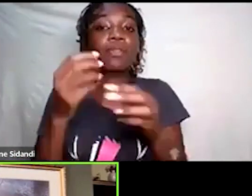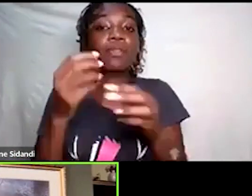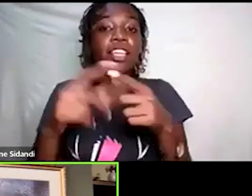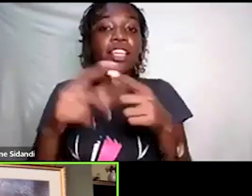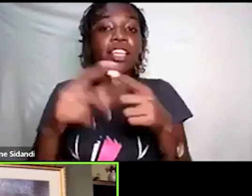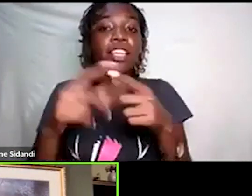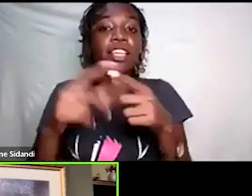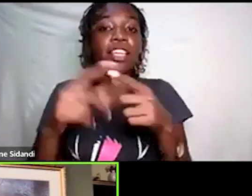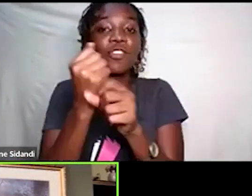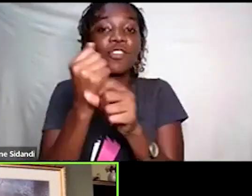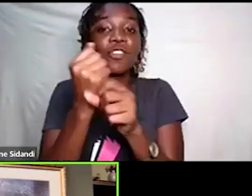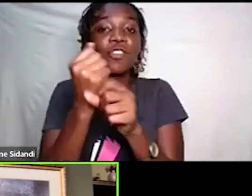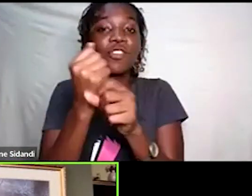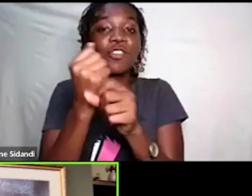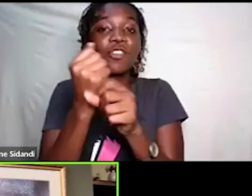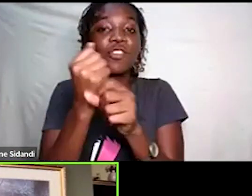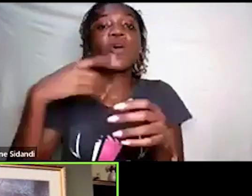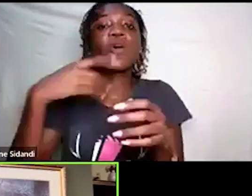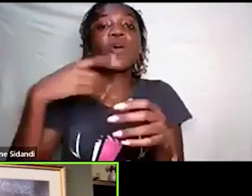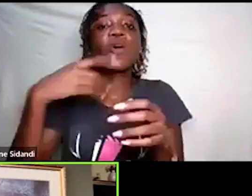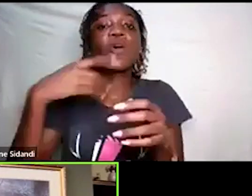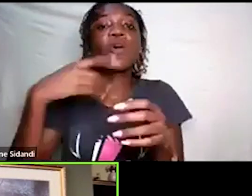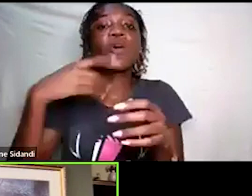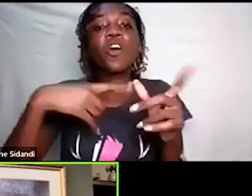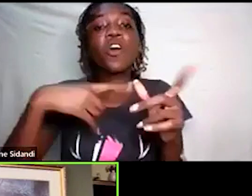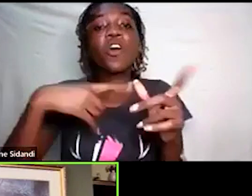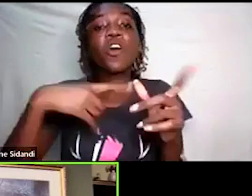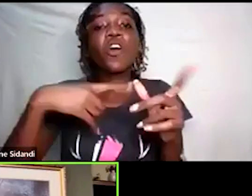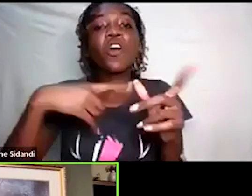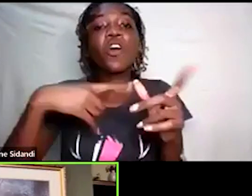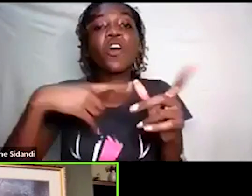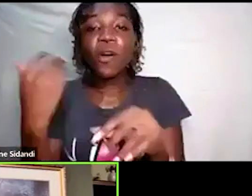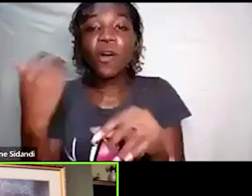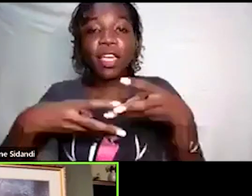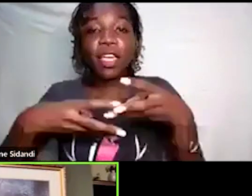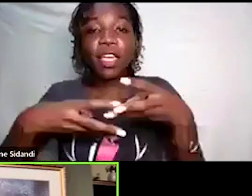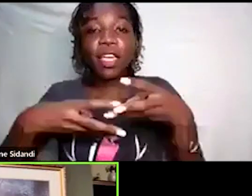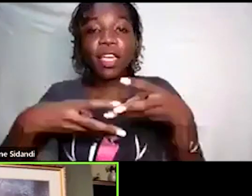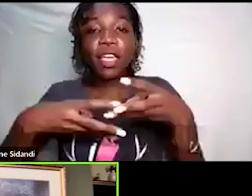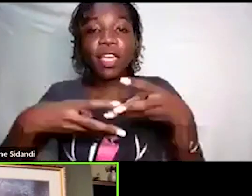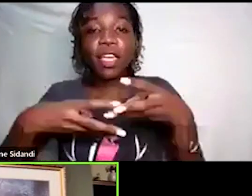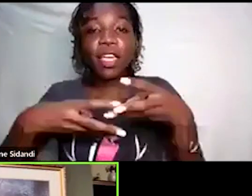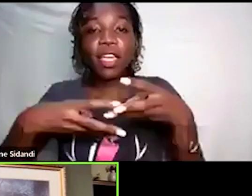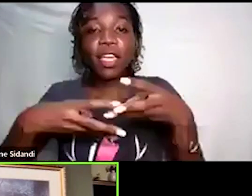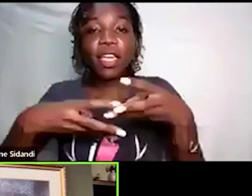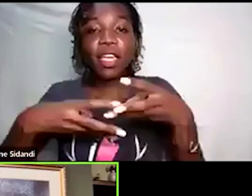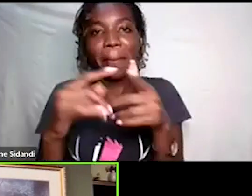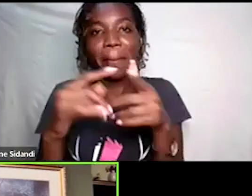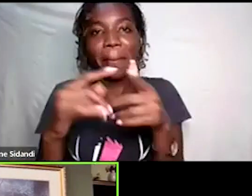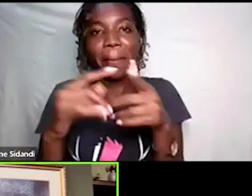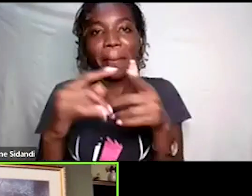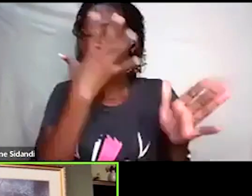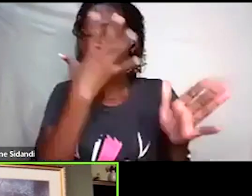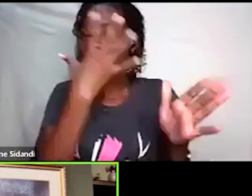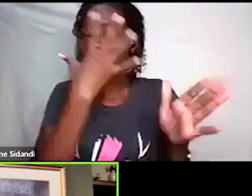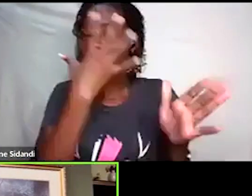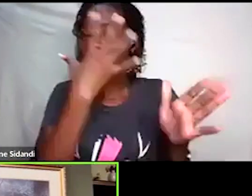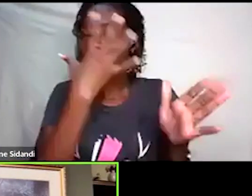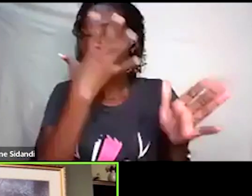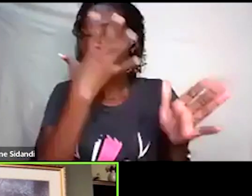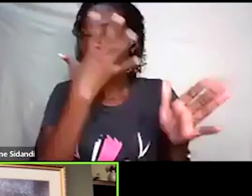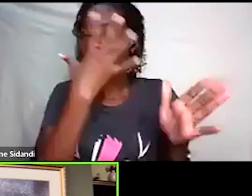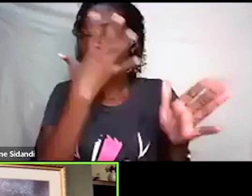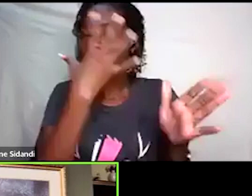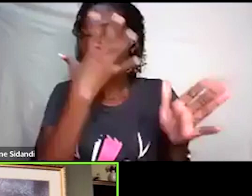out of his way to become this beautiful servant. But one day she was so nice,